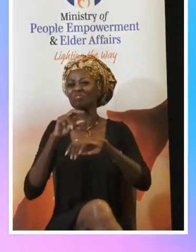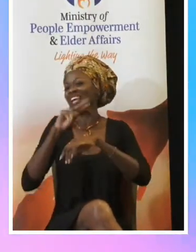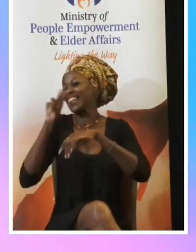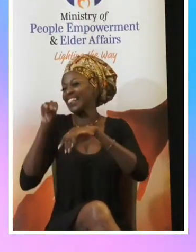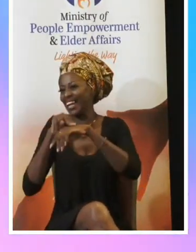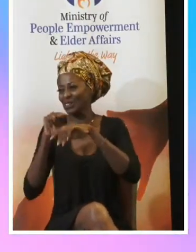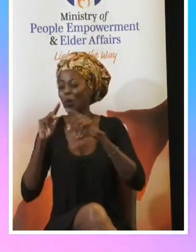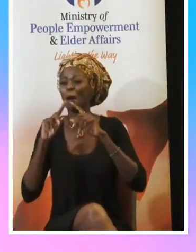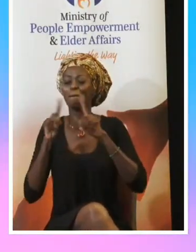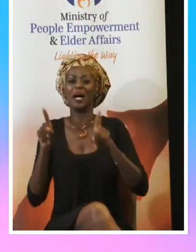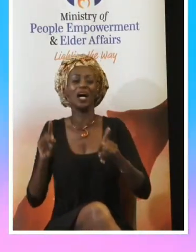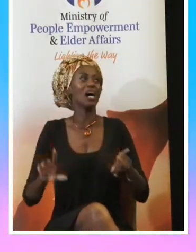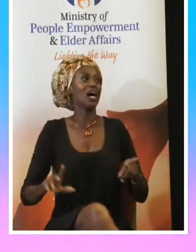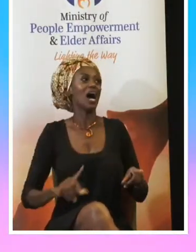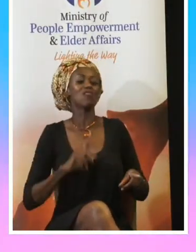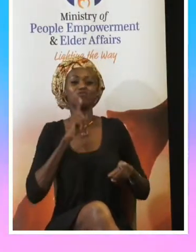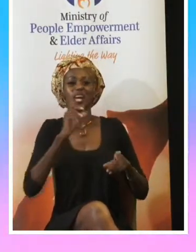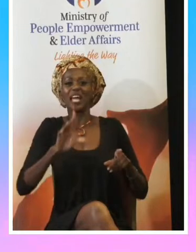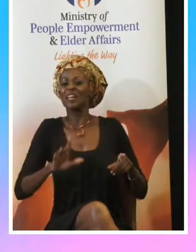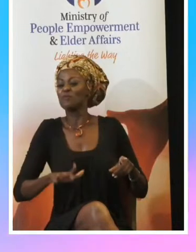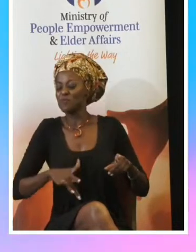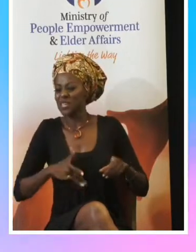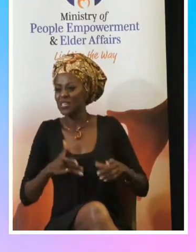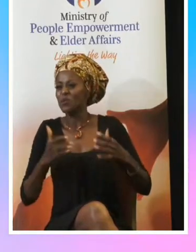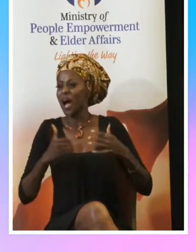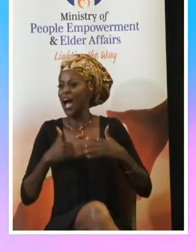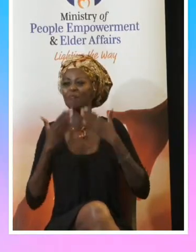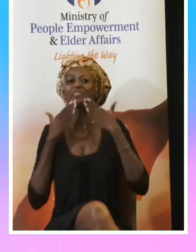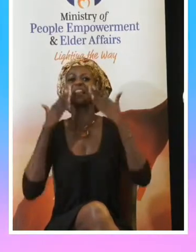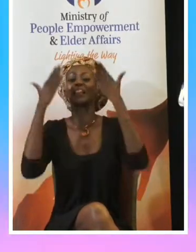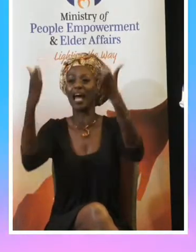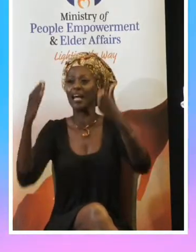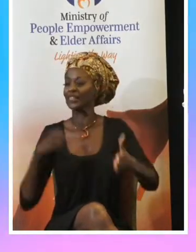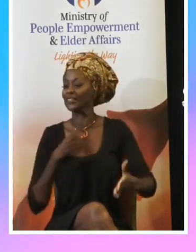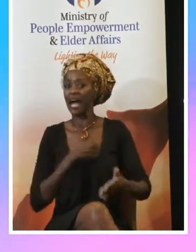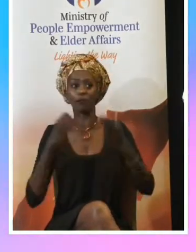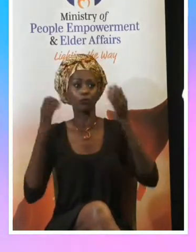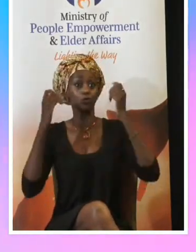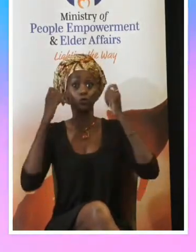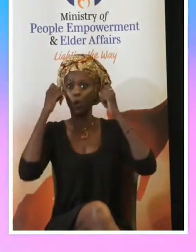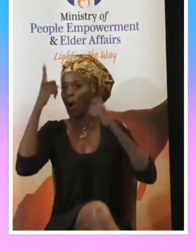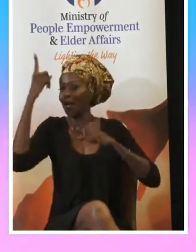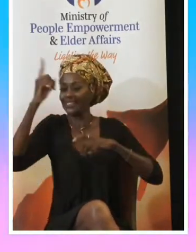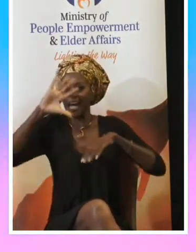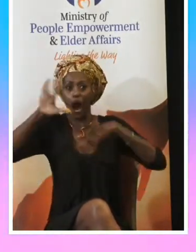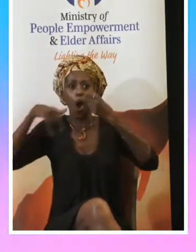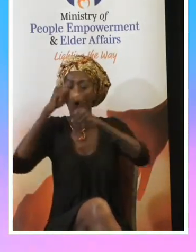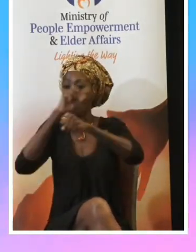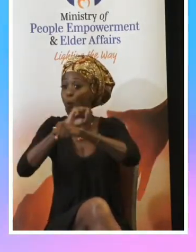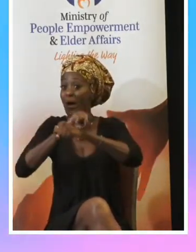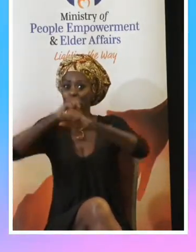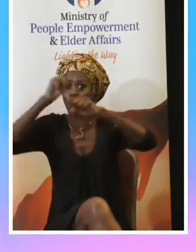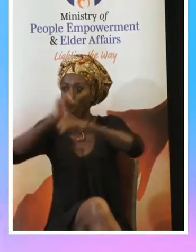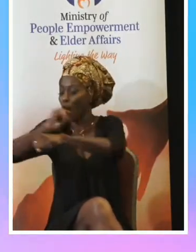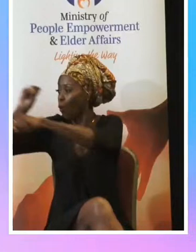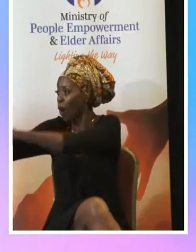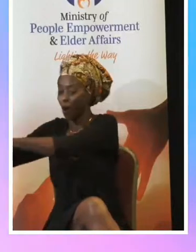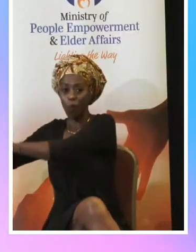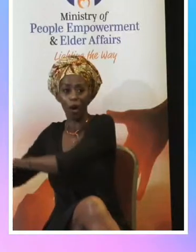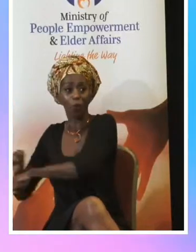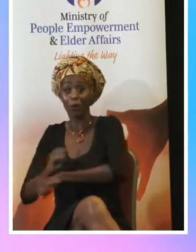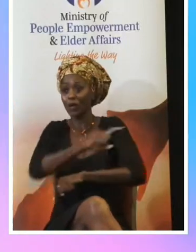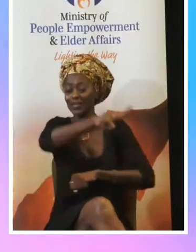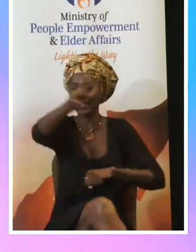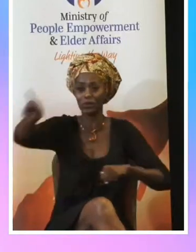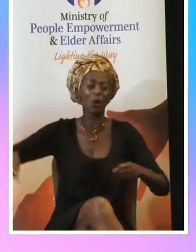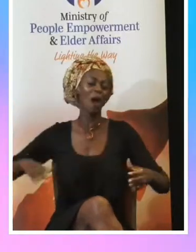I really feel that we really have to thank the staff, because yes. I don't think you all know how much work they actually do and the work they've done. Please give them